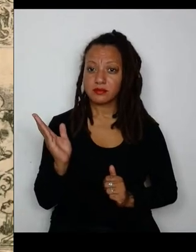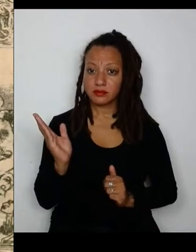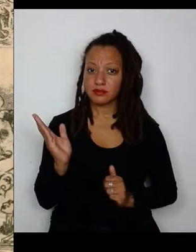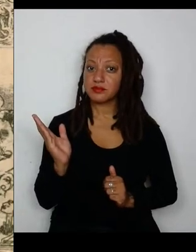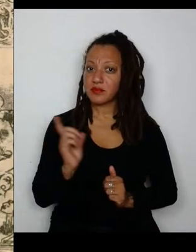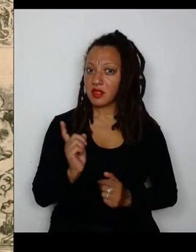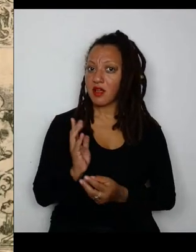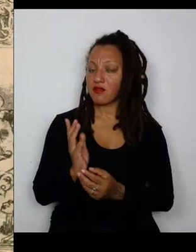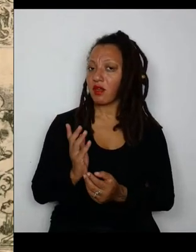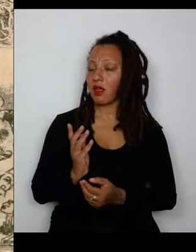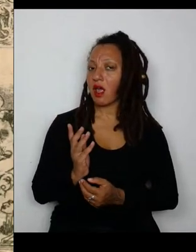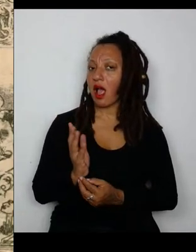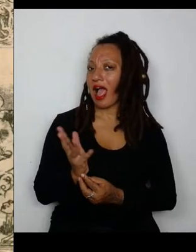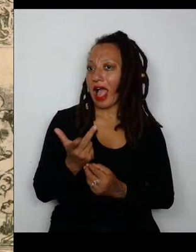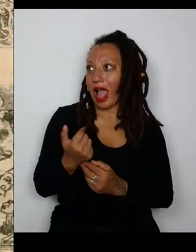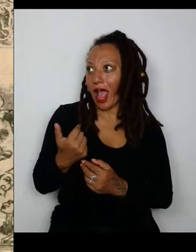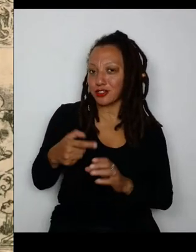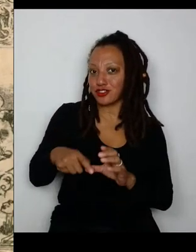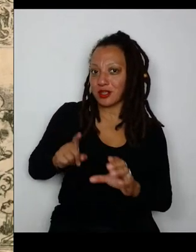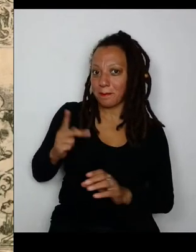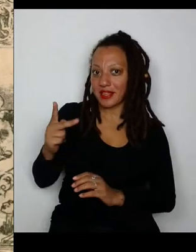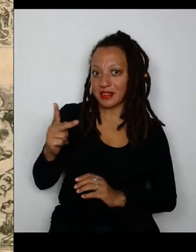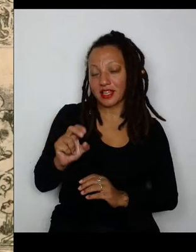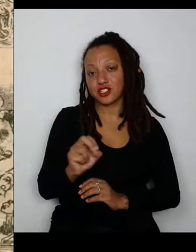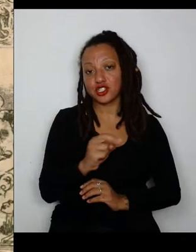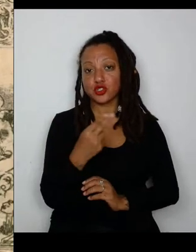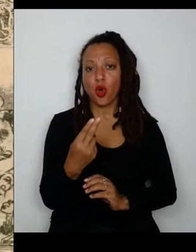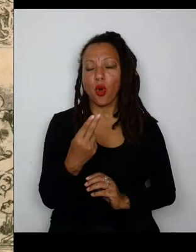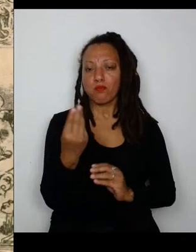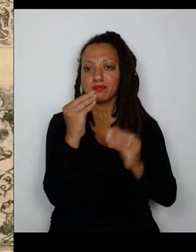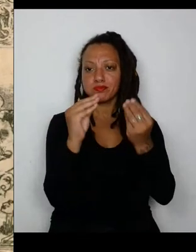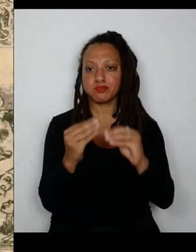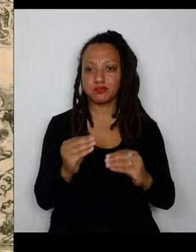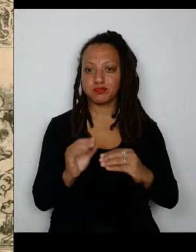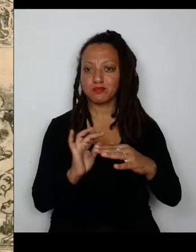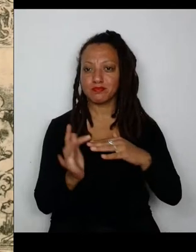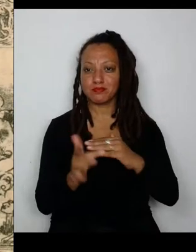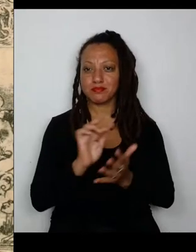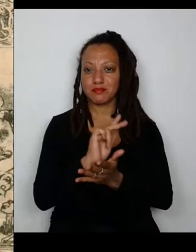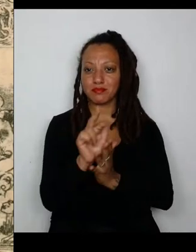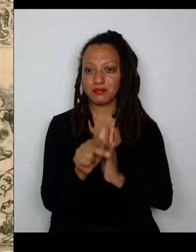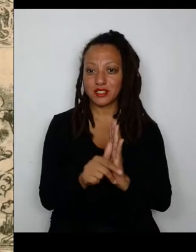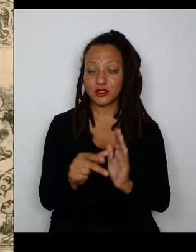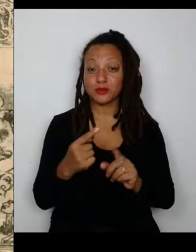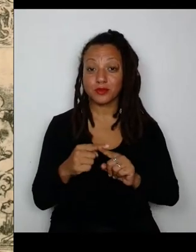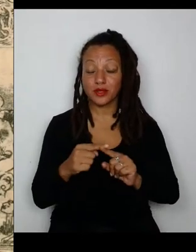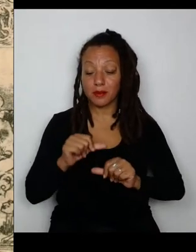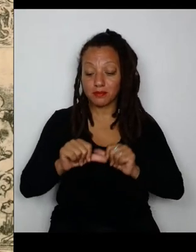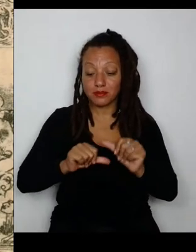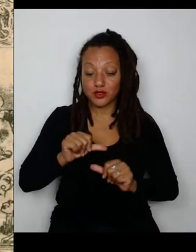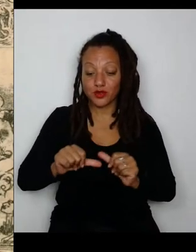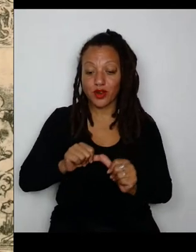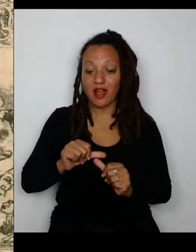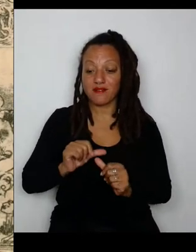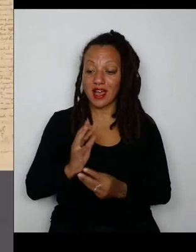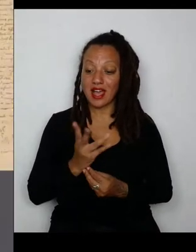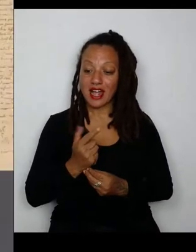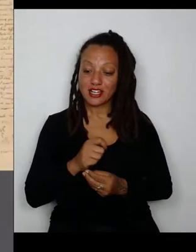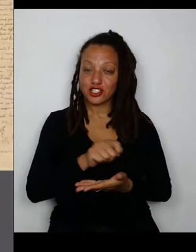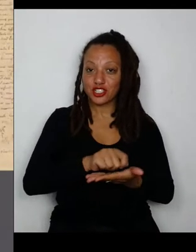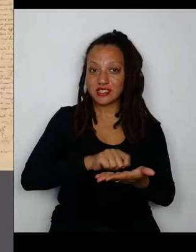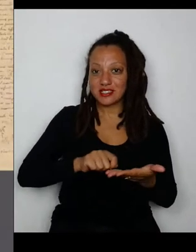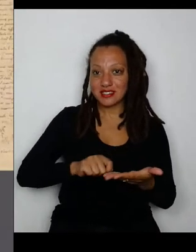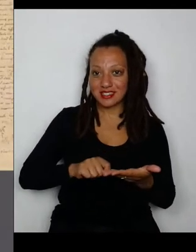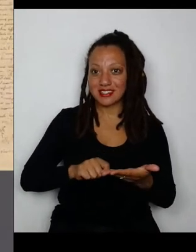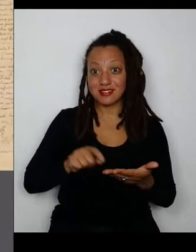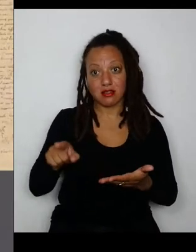compositions establishing a crossover between his art and his writing while he varied the the